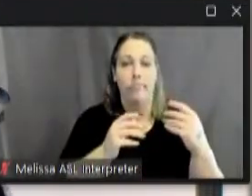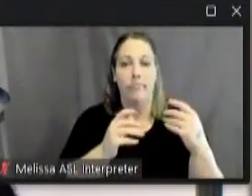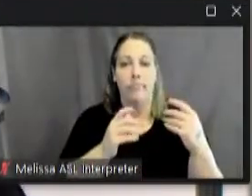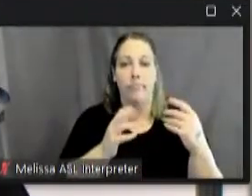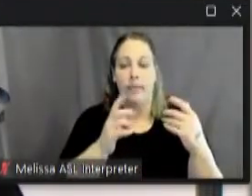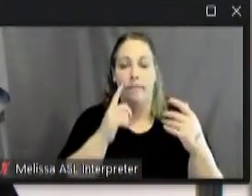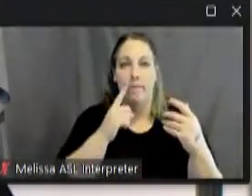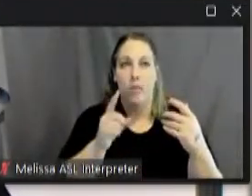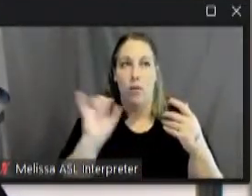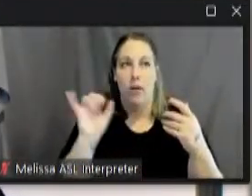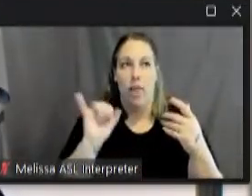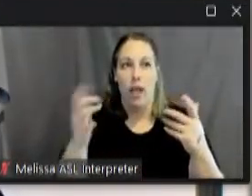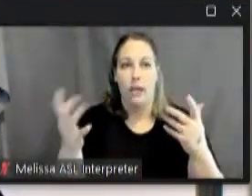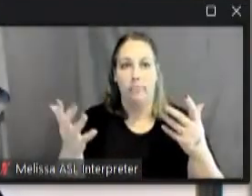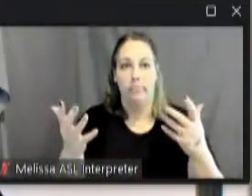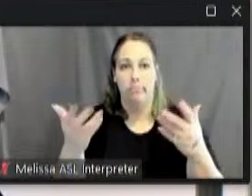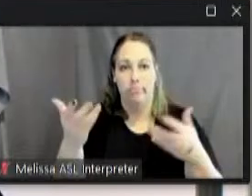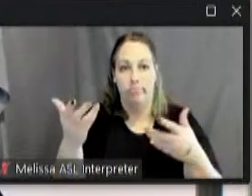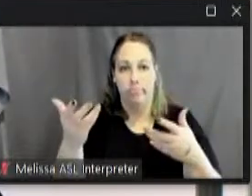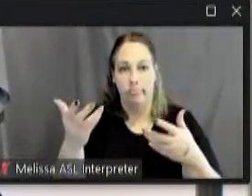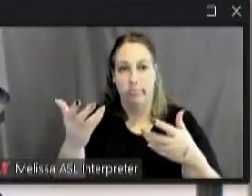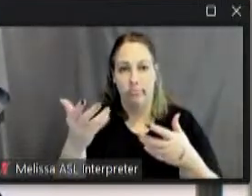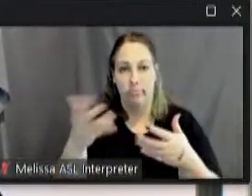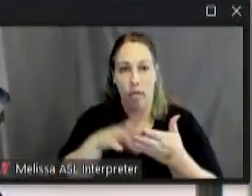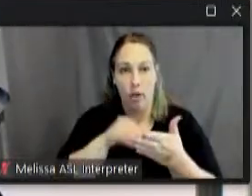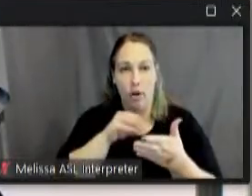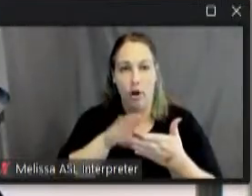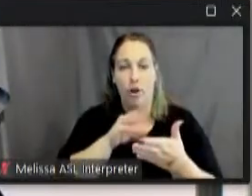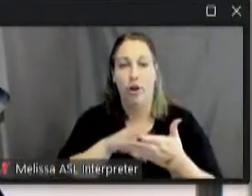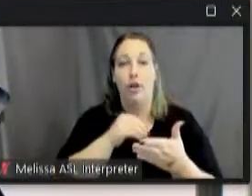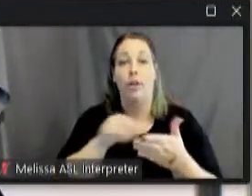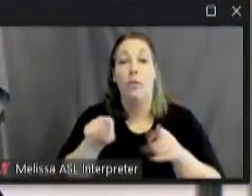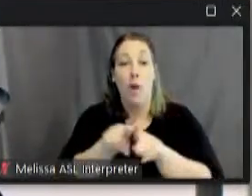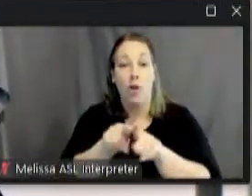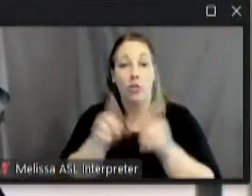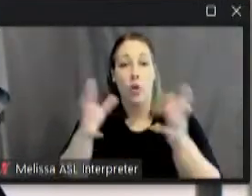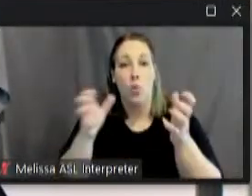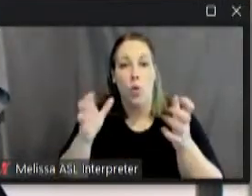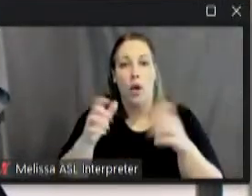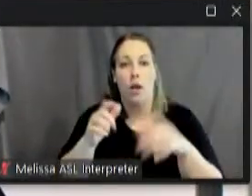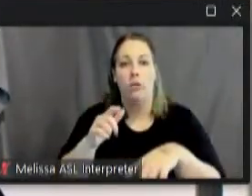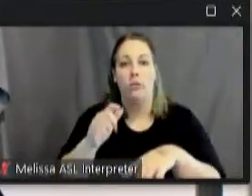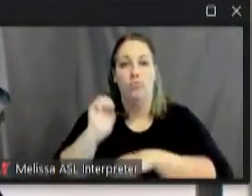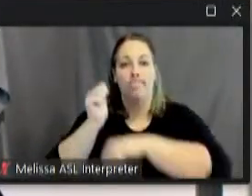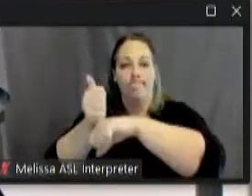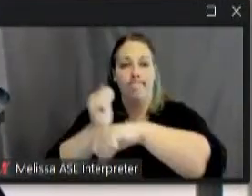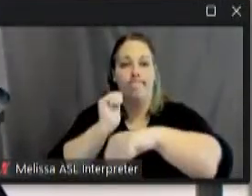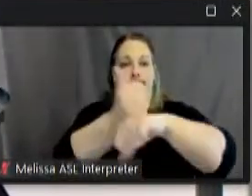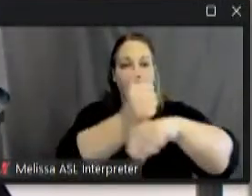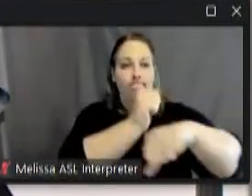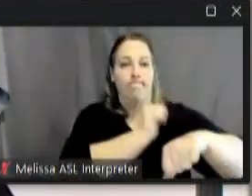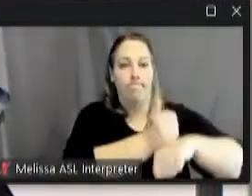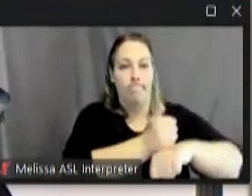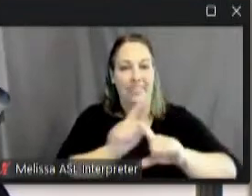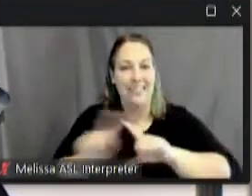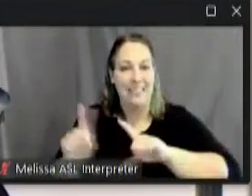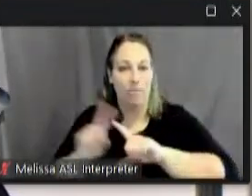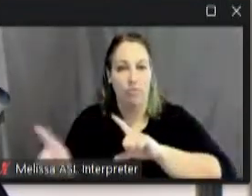this regional and spread it throughout the different parts of the country. And then we have